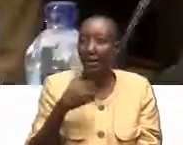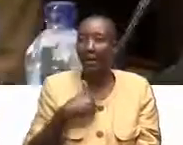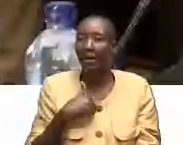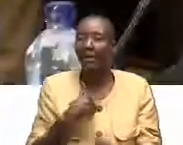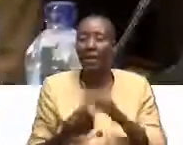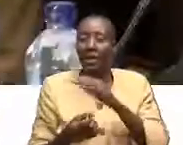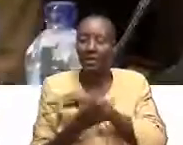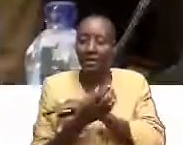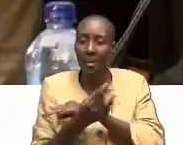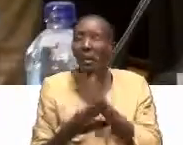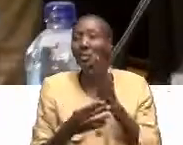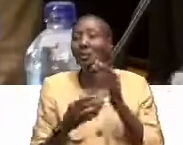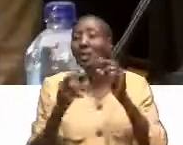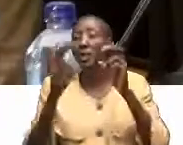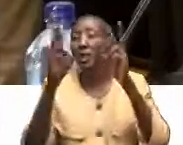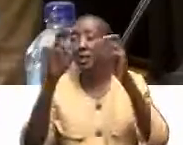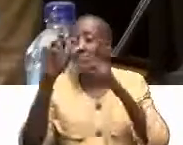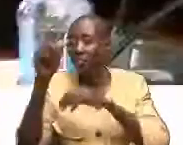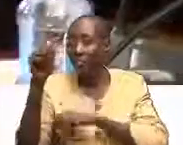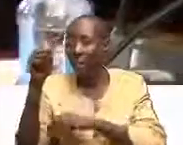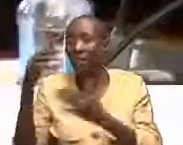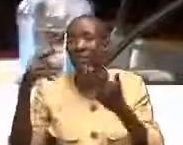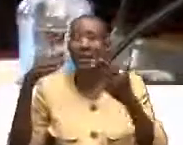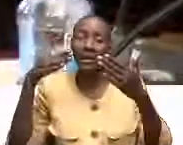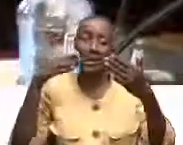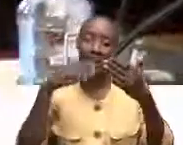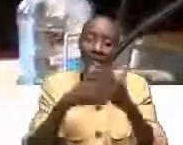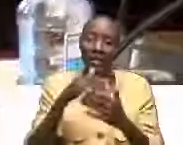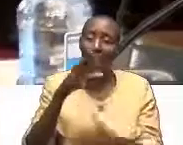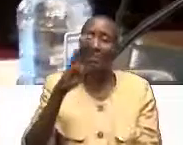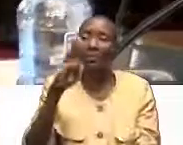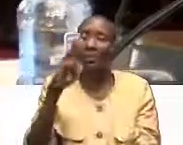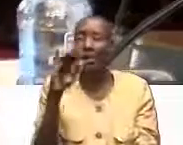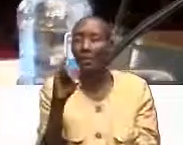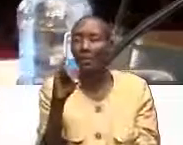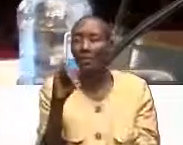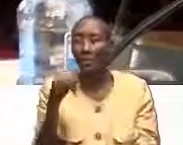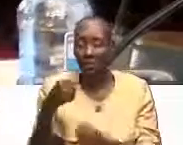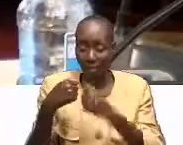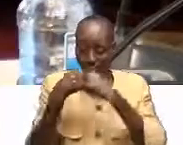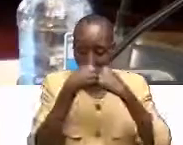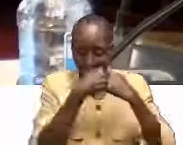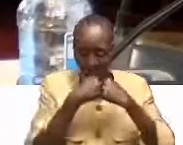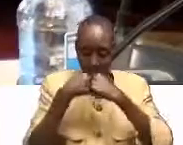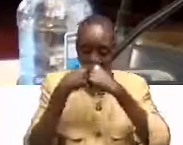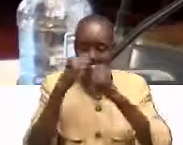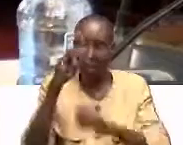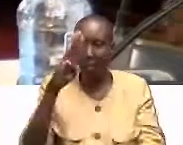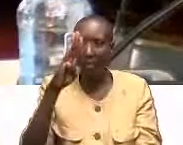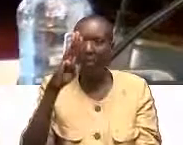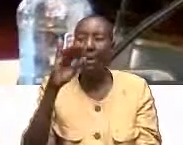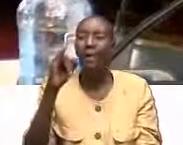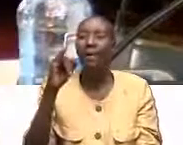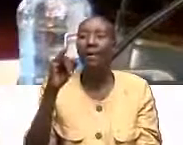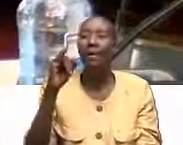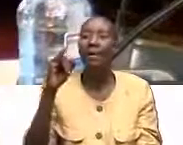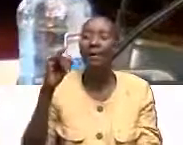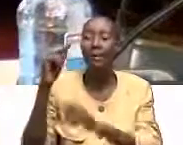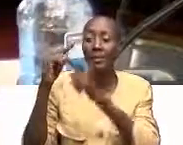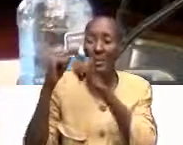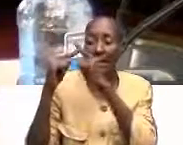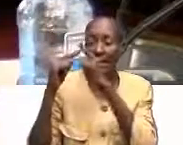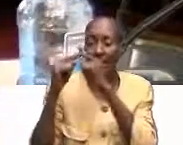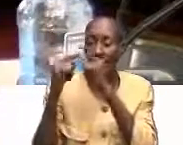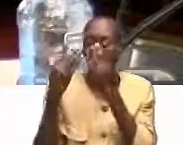dosari zinazokumba safari ya BBI. One of the challenges the BBI process is facing is the